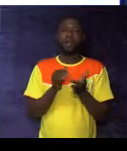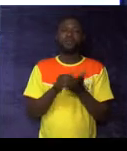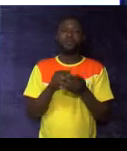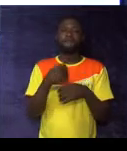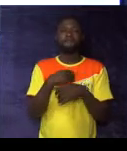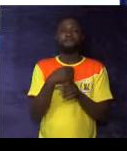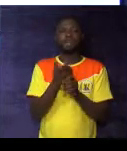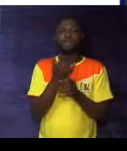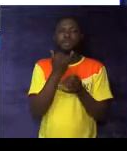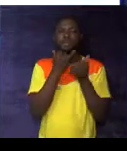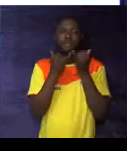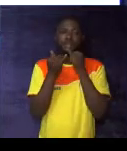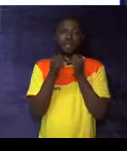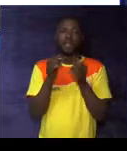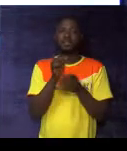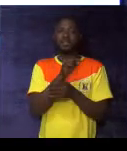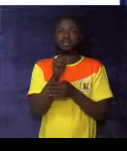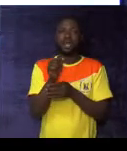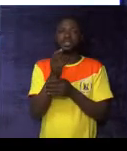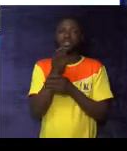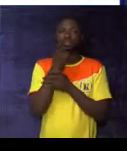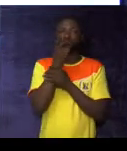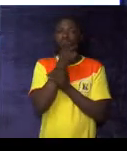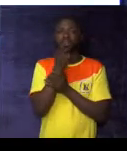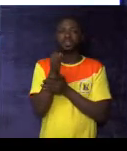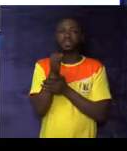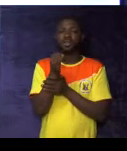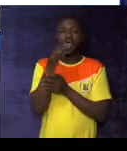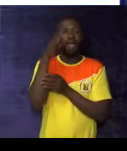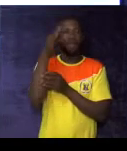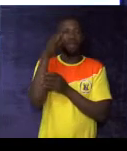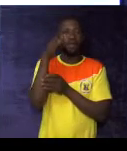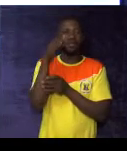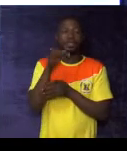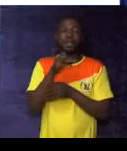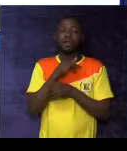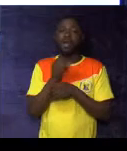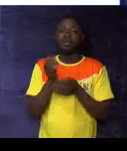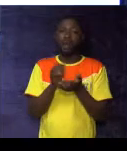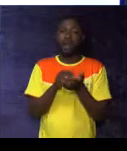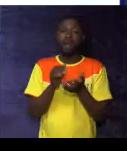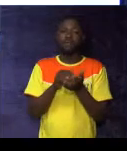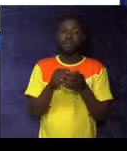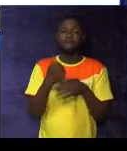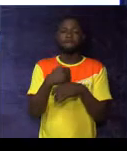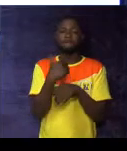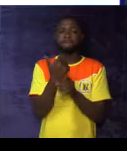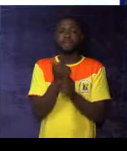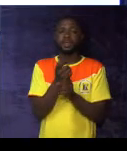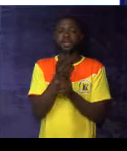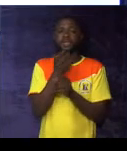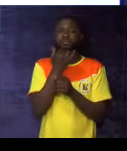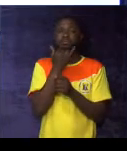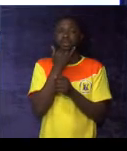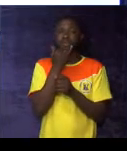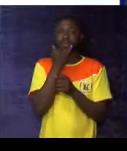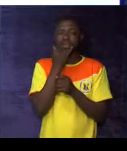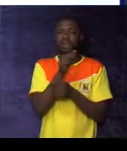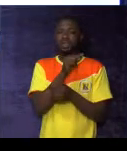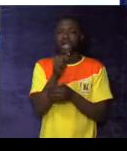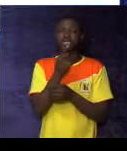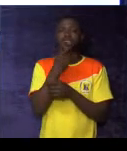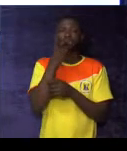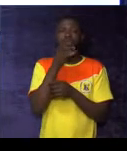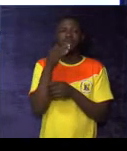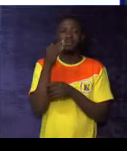I often make mistakes, dash speaking French. I often make mistakes, dash